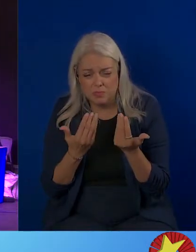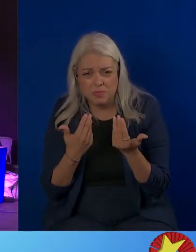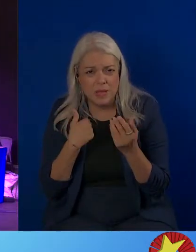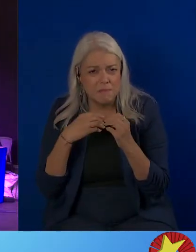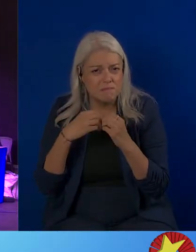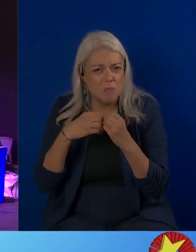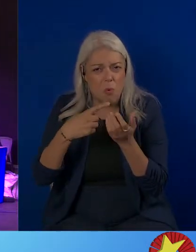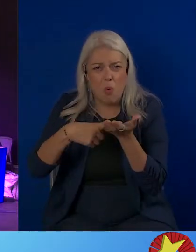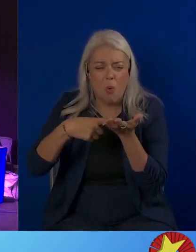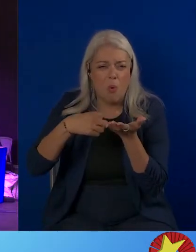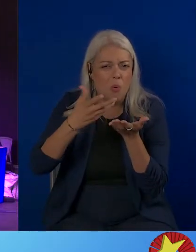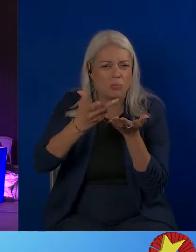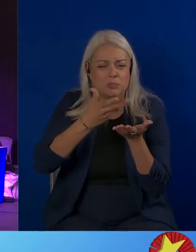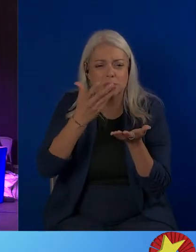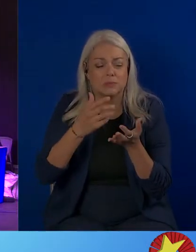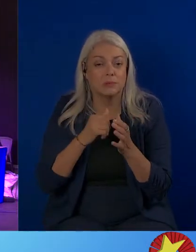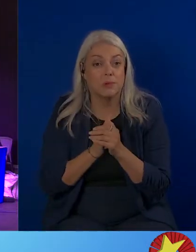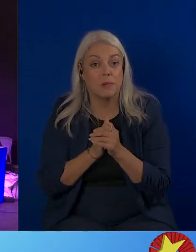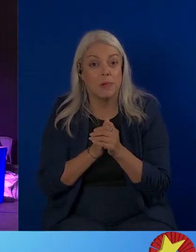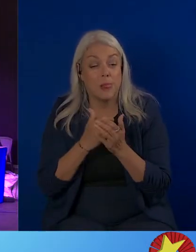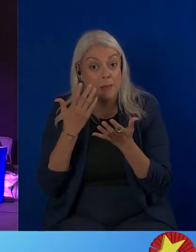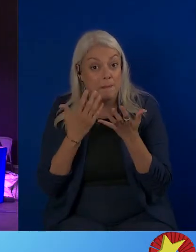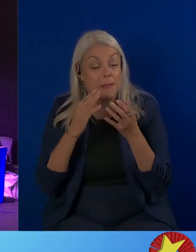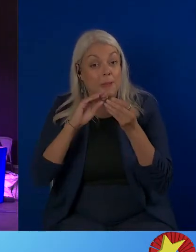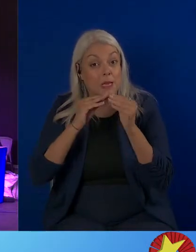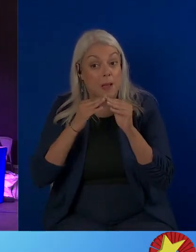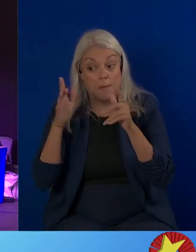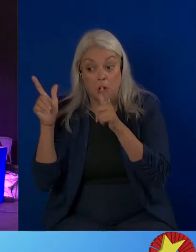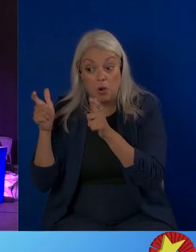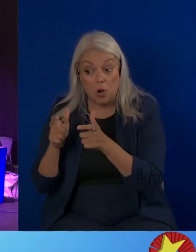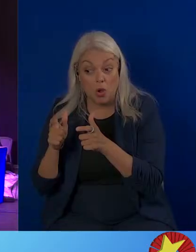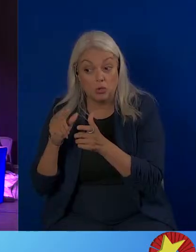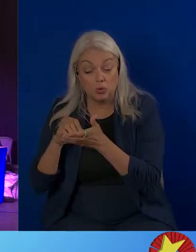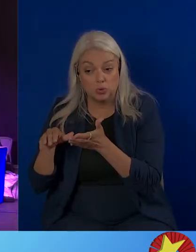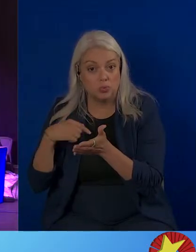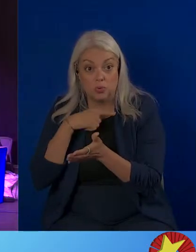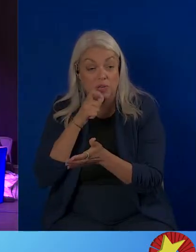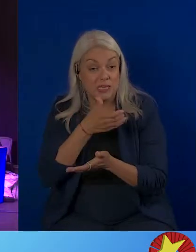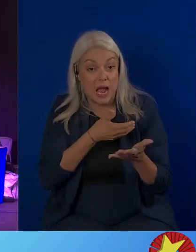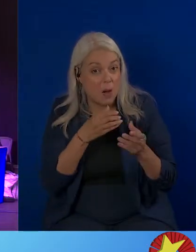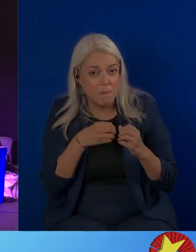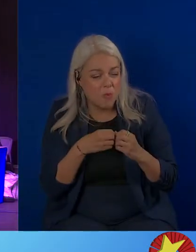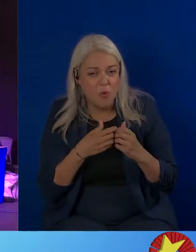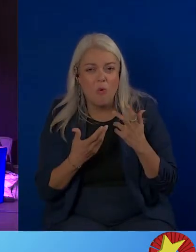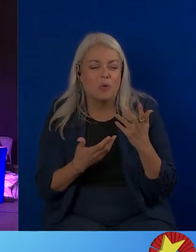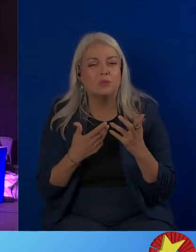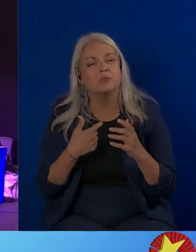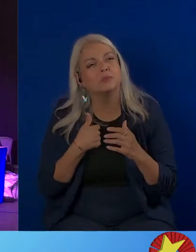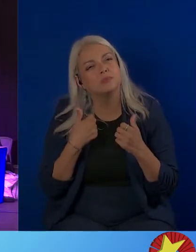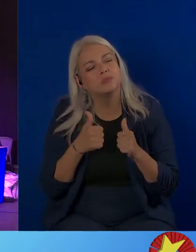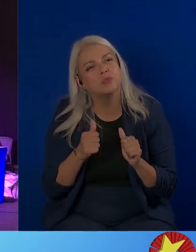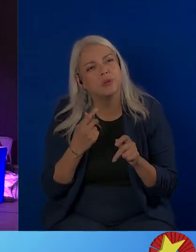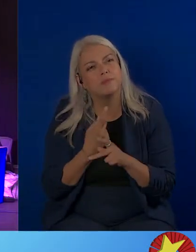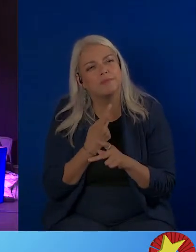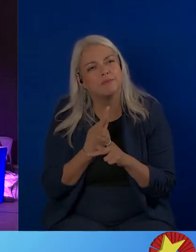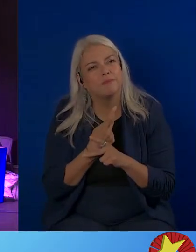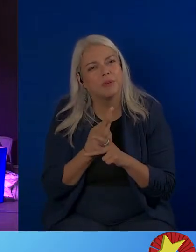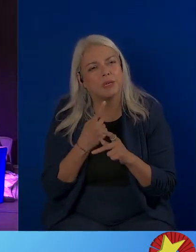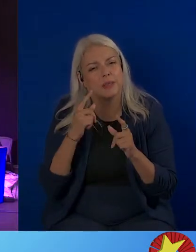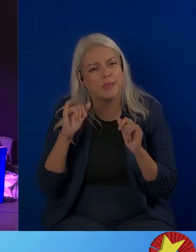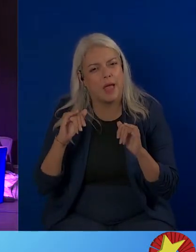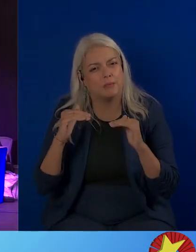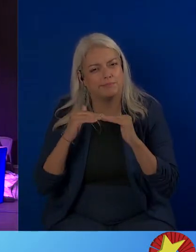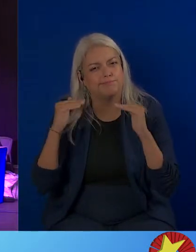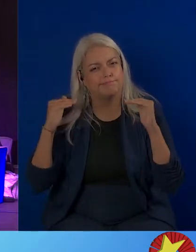that regard? I mean, maybe because of declining numbers, we don't need to hire more people. So I'm trying to figure out that